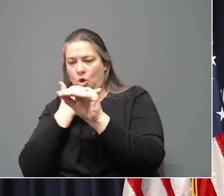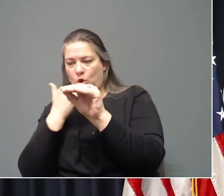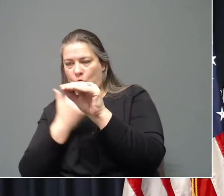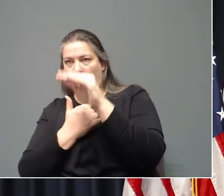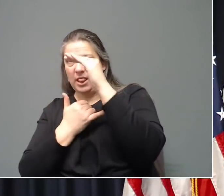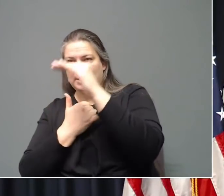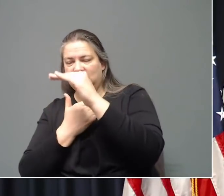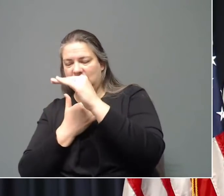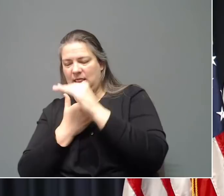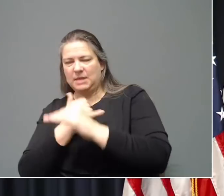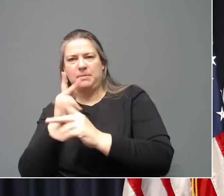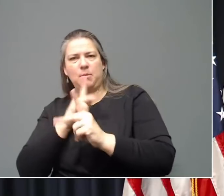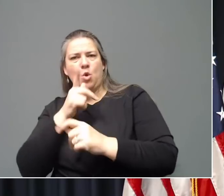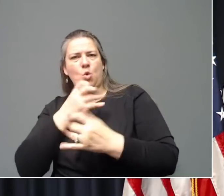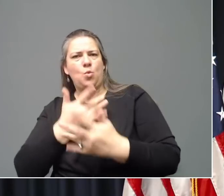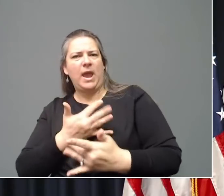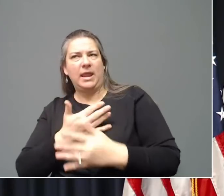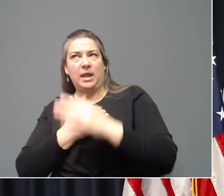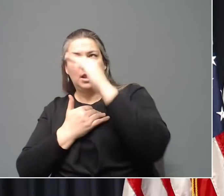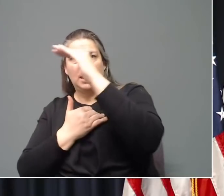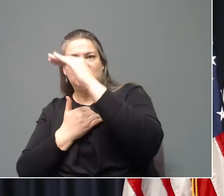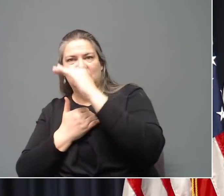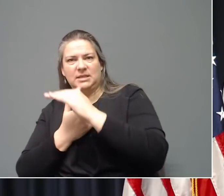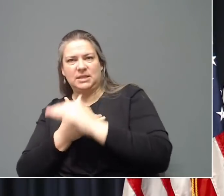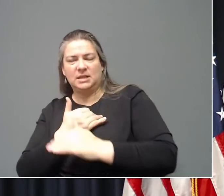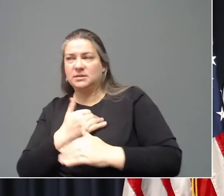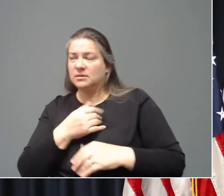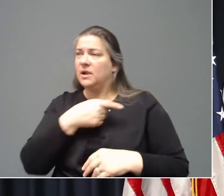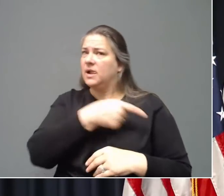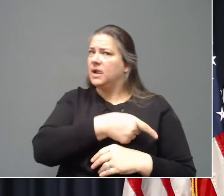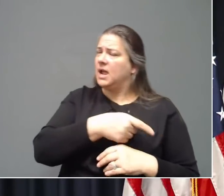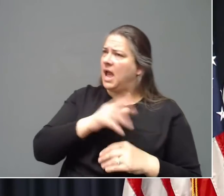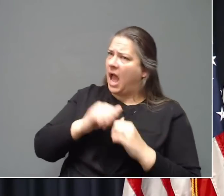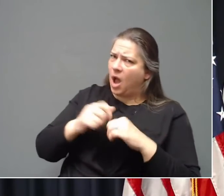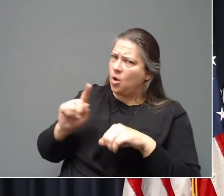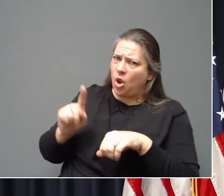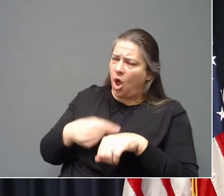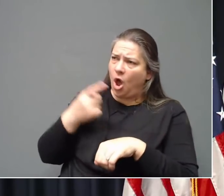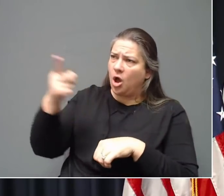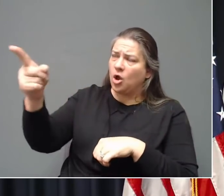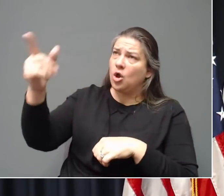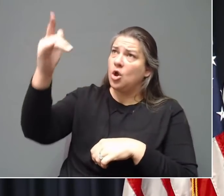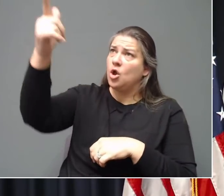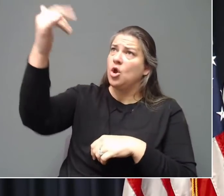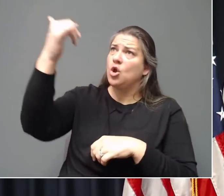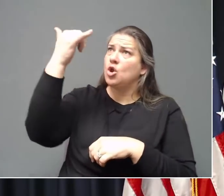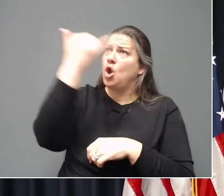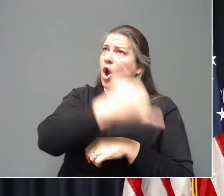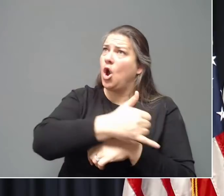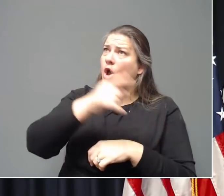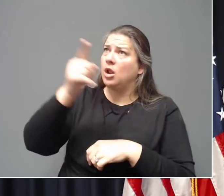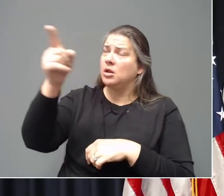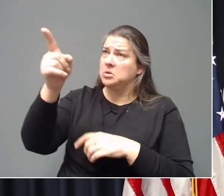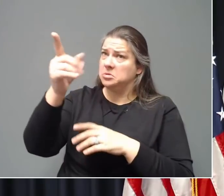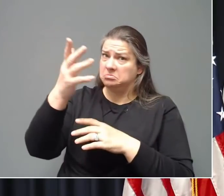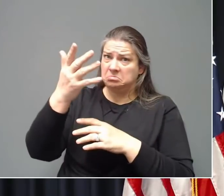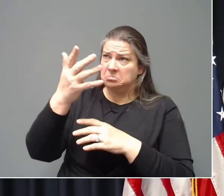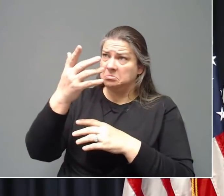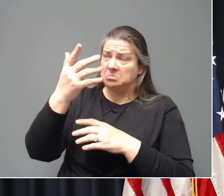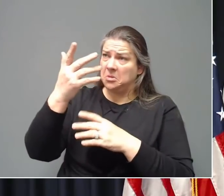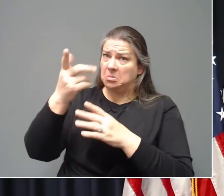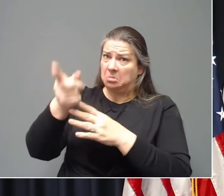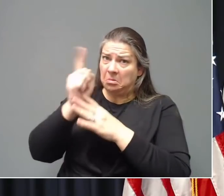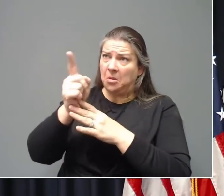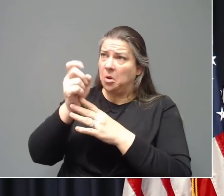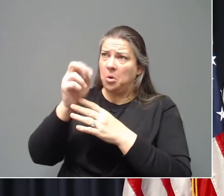been discussed or certain COVID criteria discussed in reopening the regional UI offices to maybe help with that?